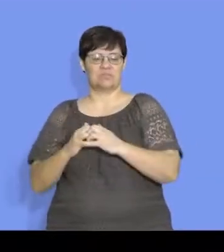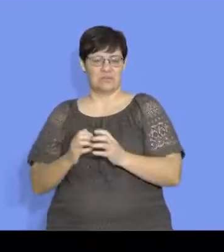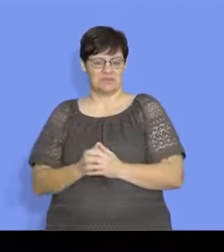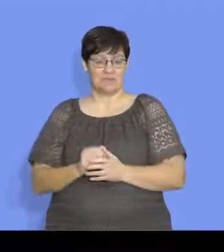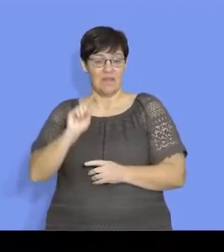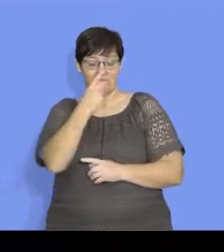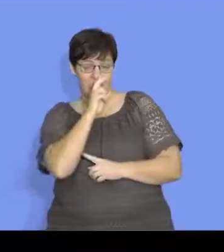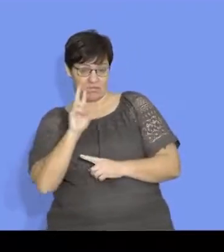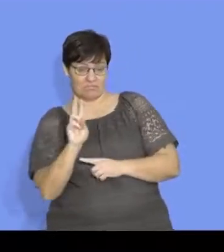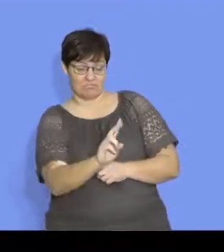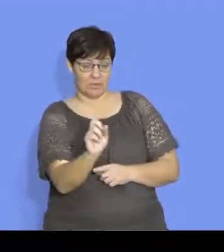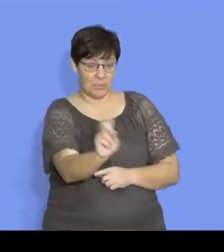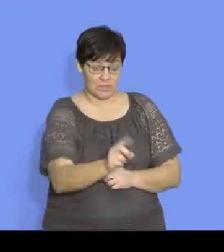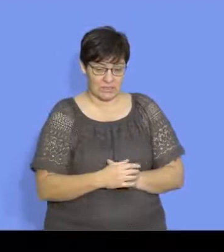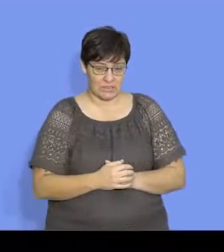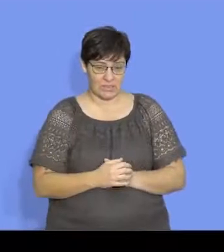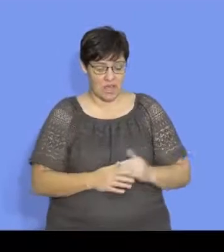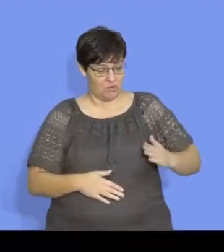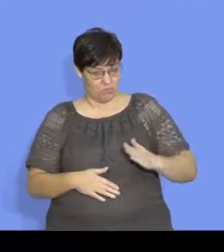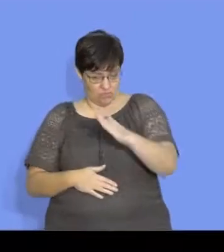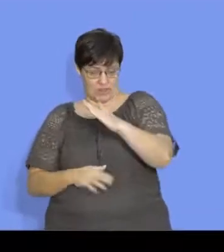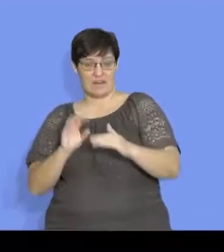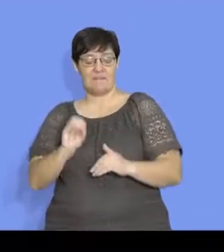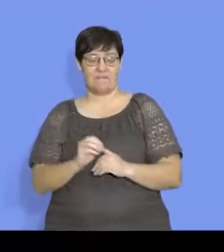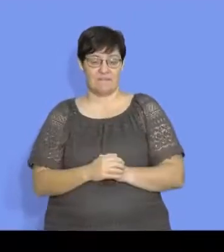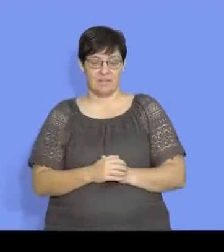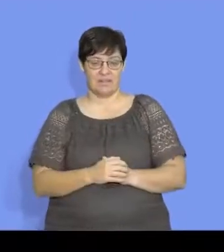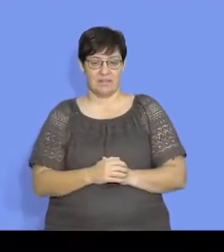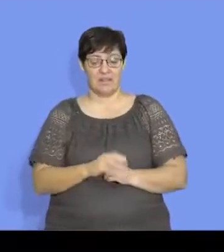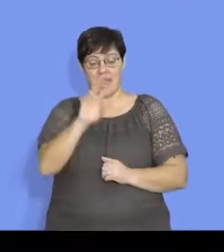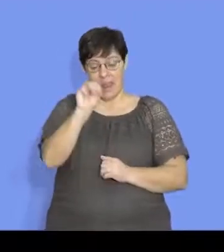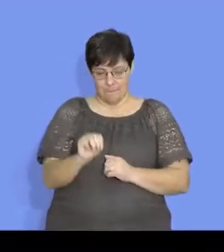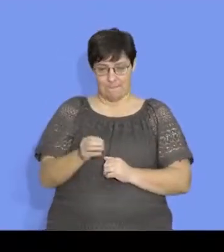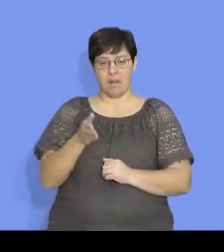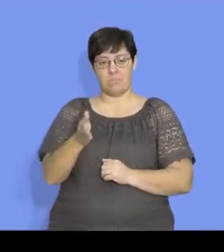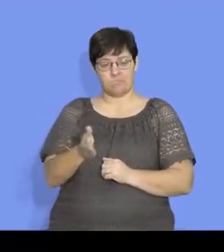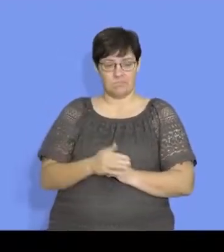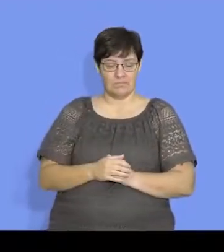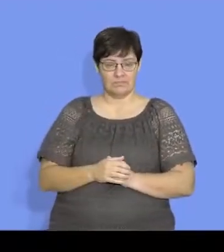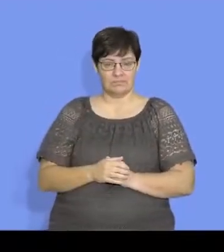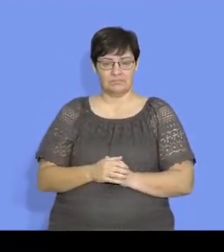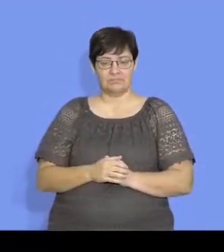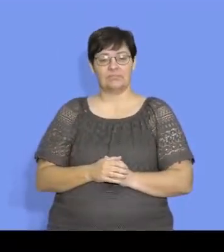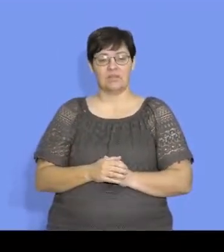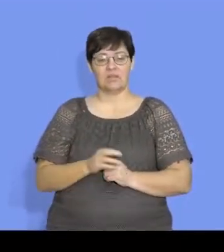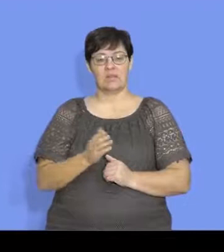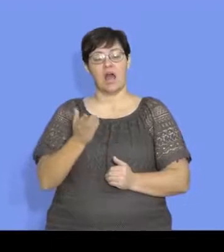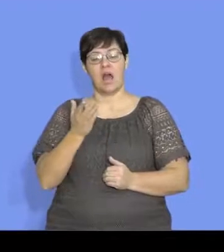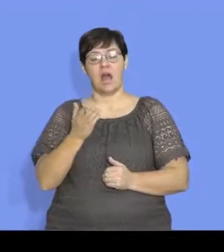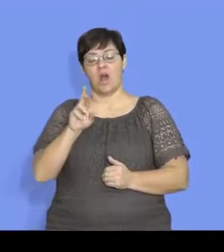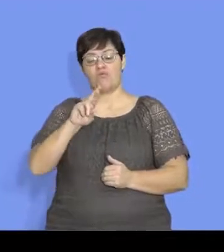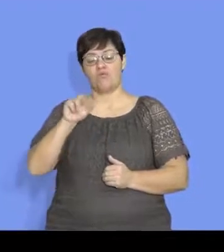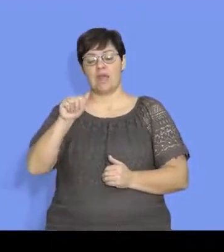we recognize is we've got the gradient. The gradient, the m bit, is actually just the ratio